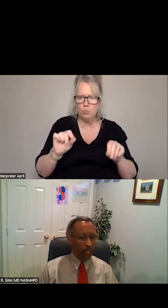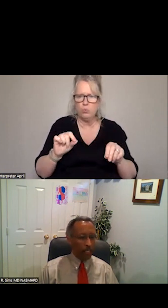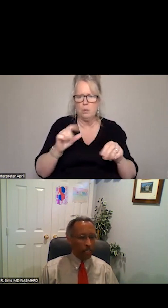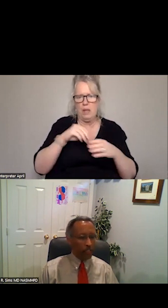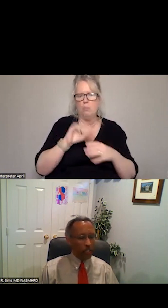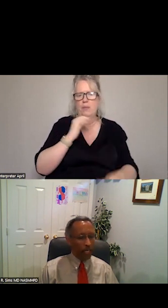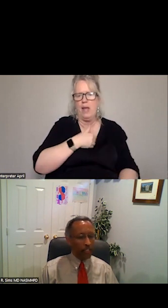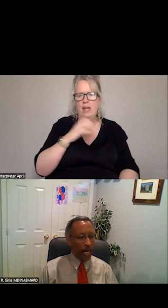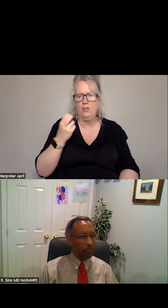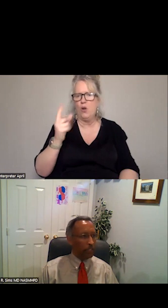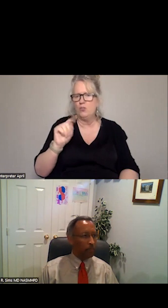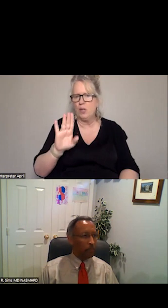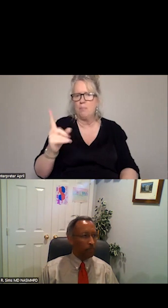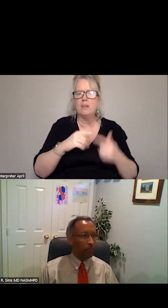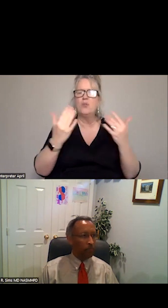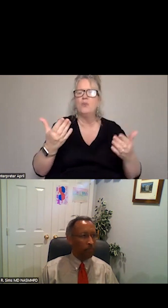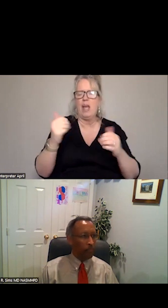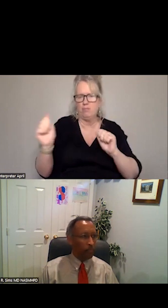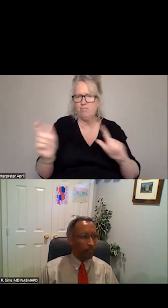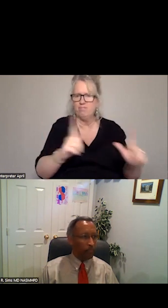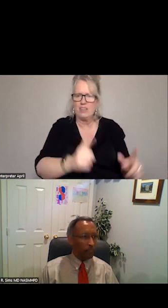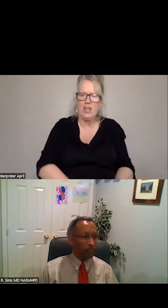box. Let's go to the next slide, please.